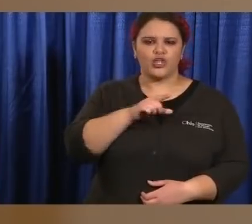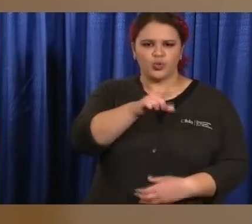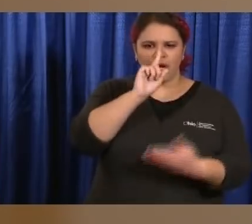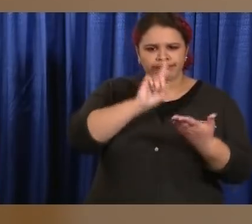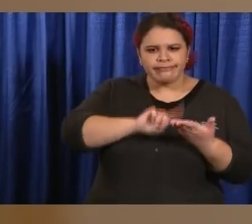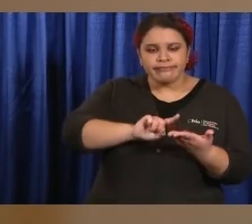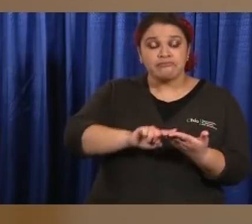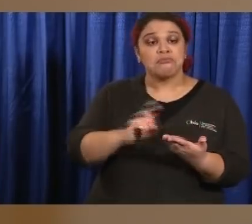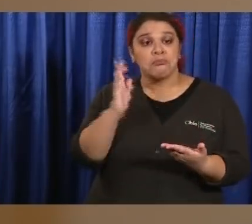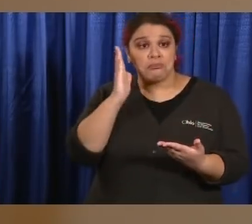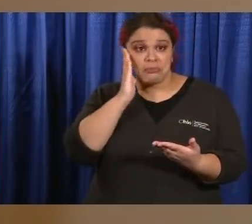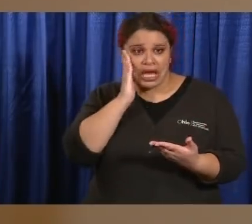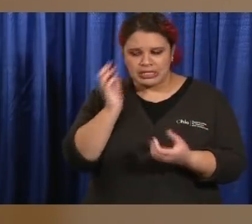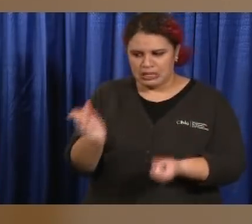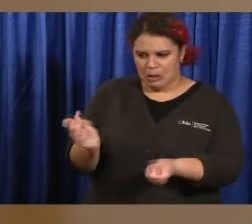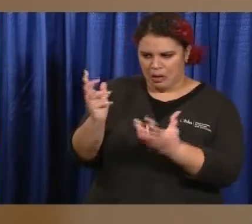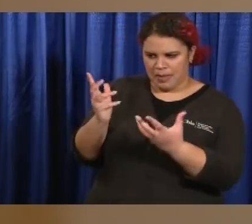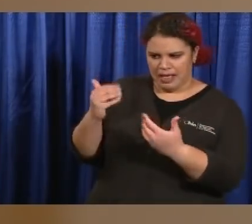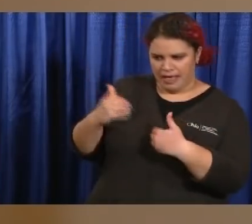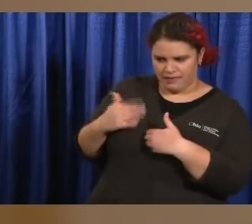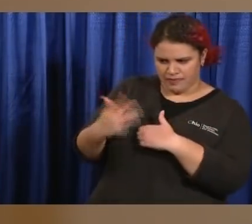correct?